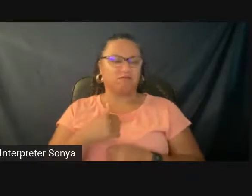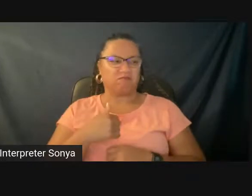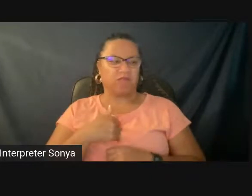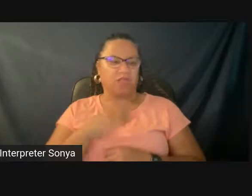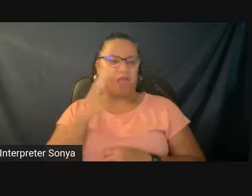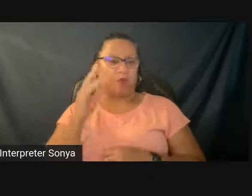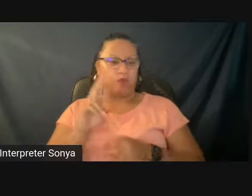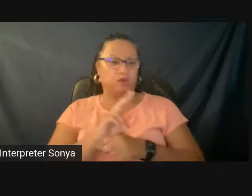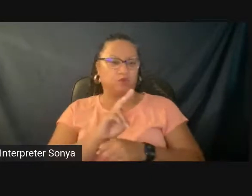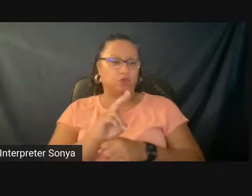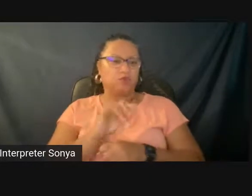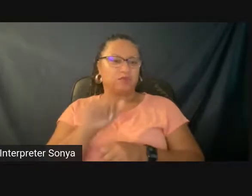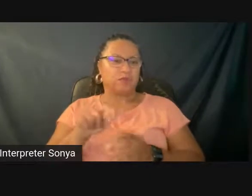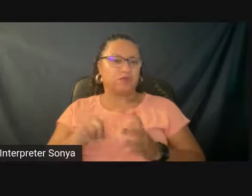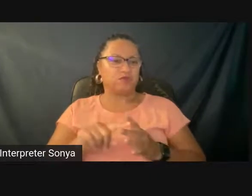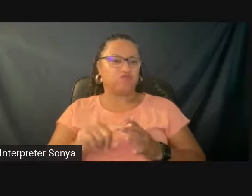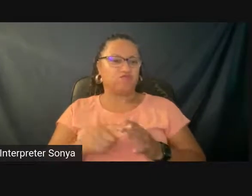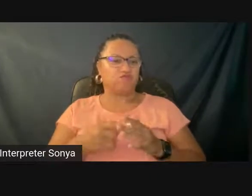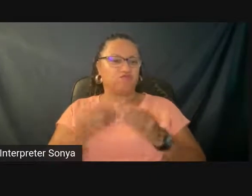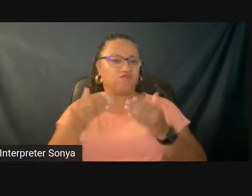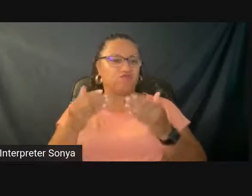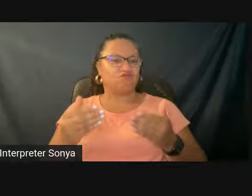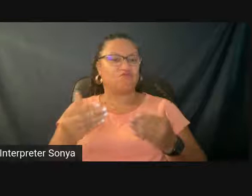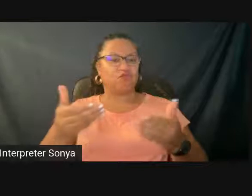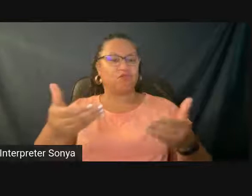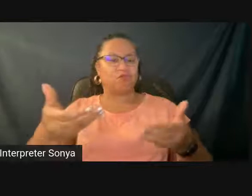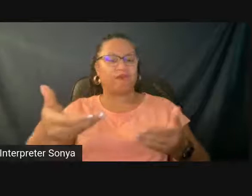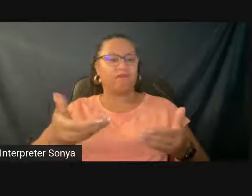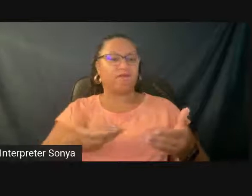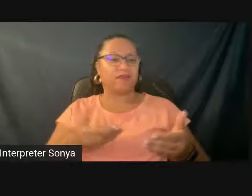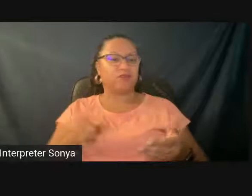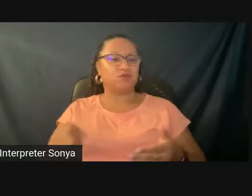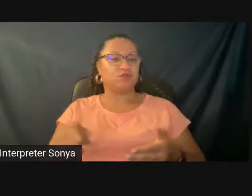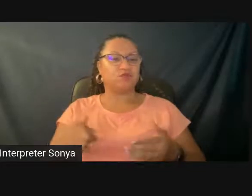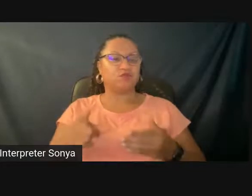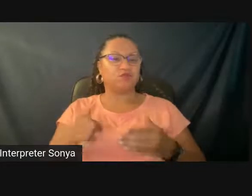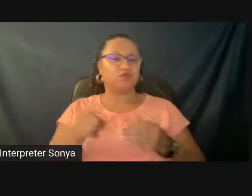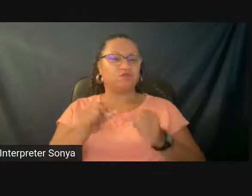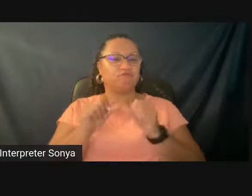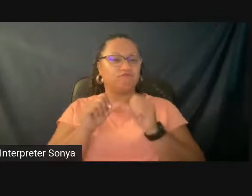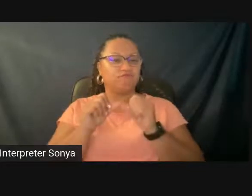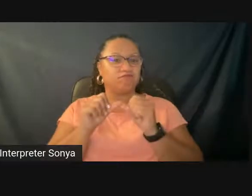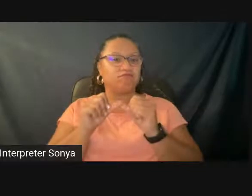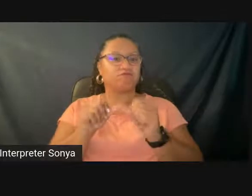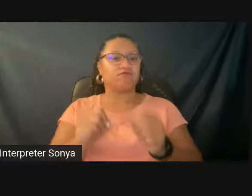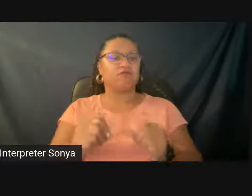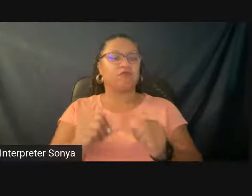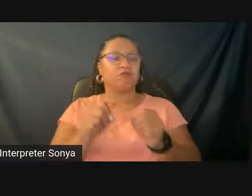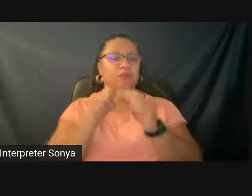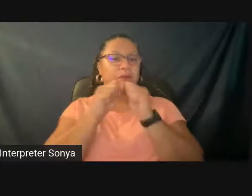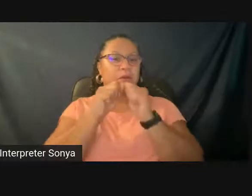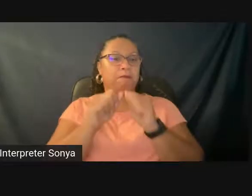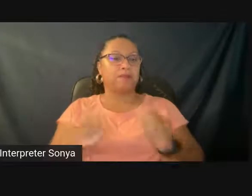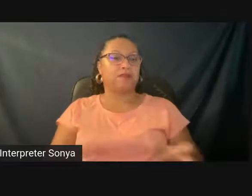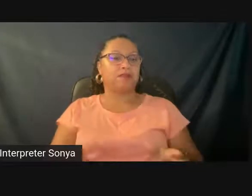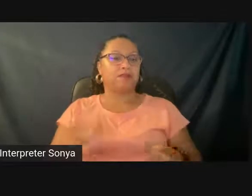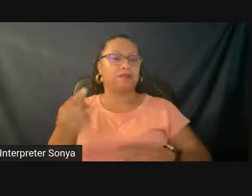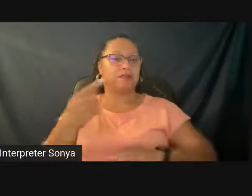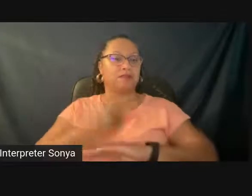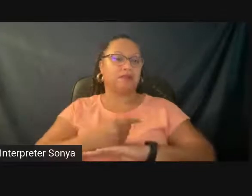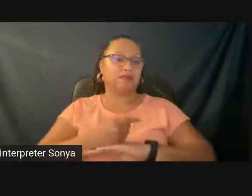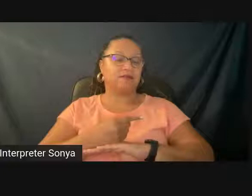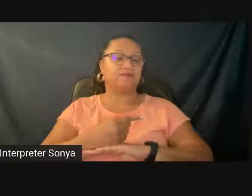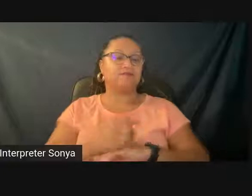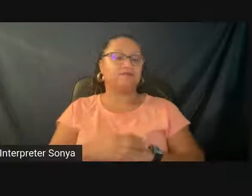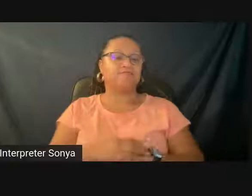as my catalyst to invite us into a further blessing of the day.